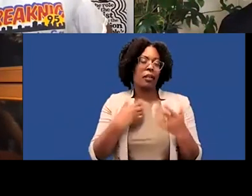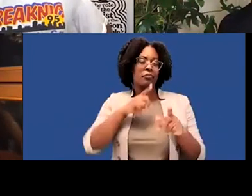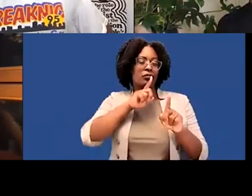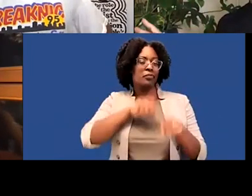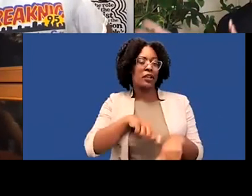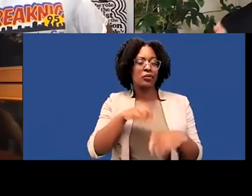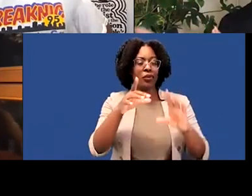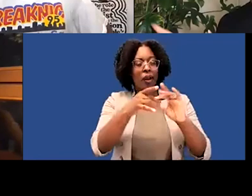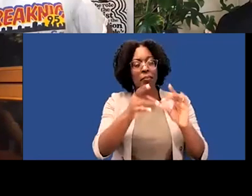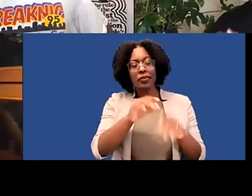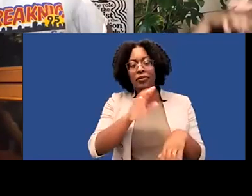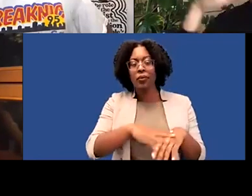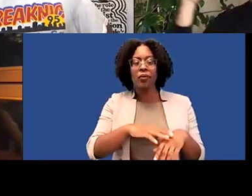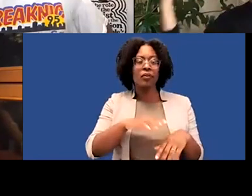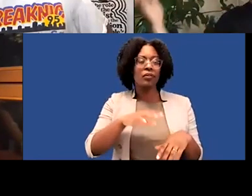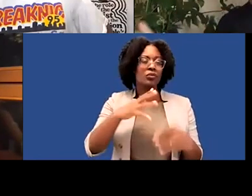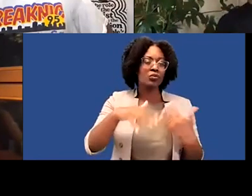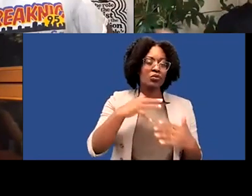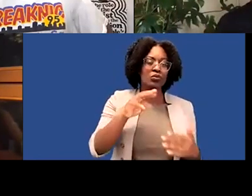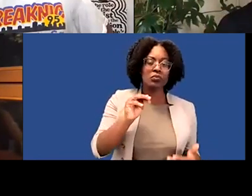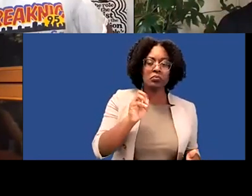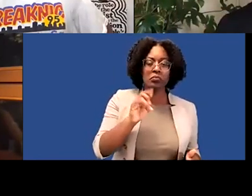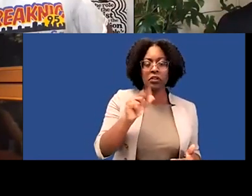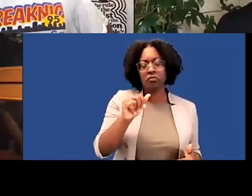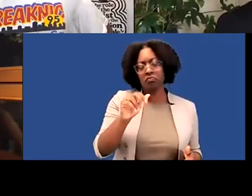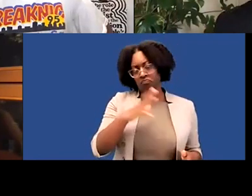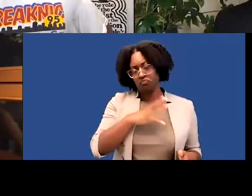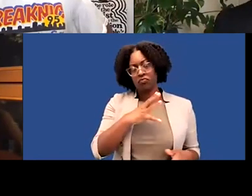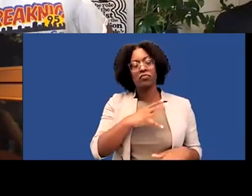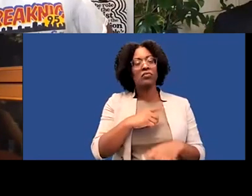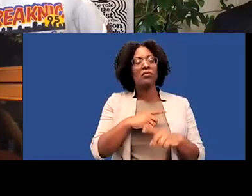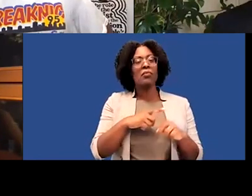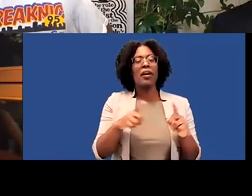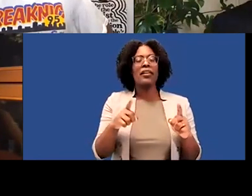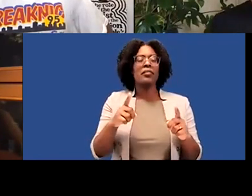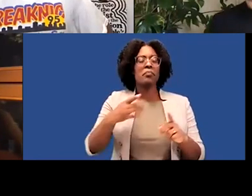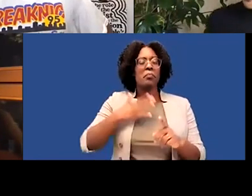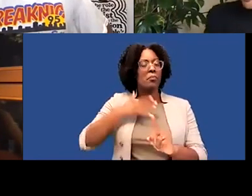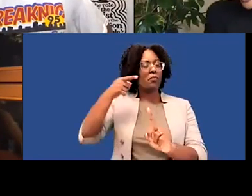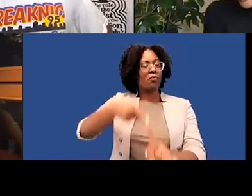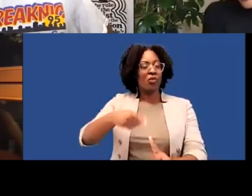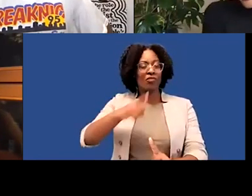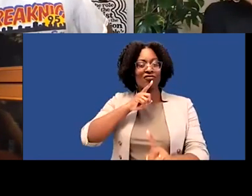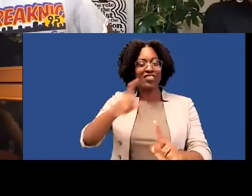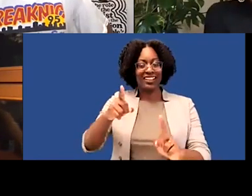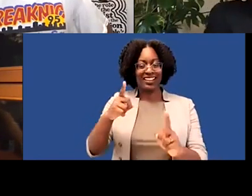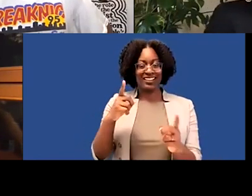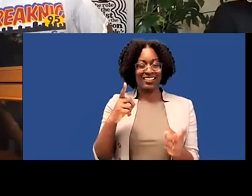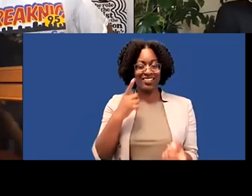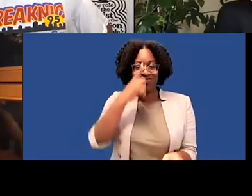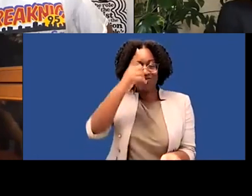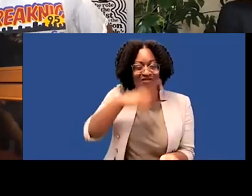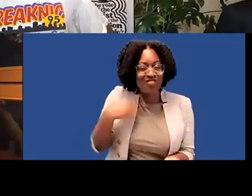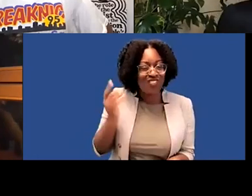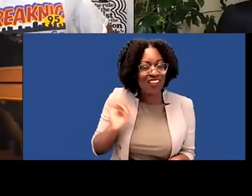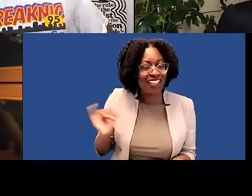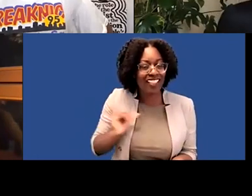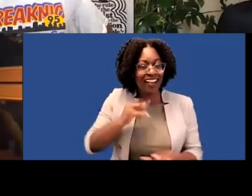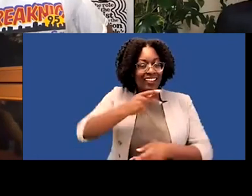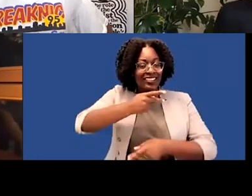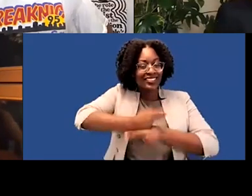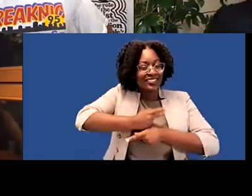is a space for that to also be under this umbrella of self-care. So I embrace the